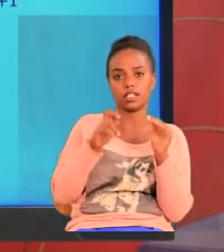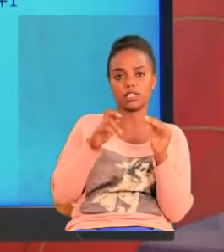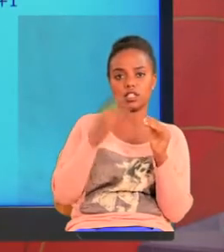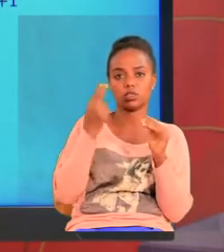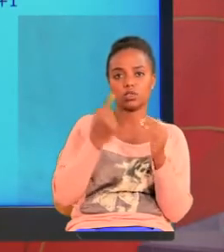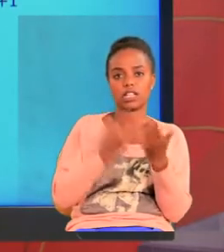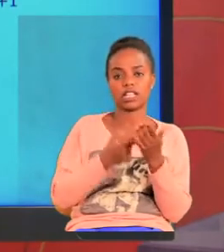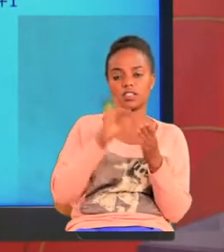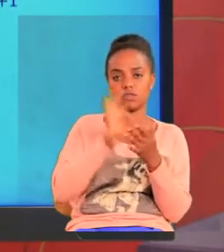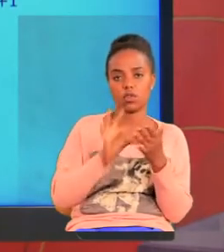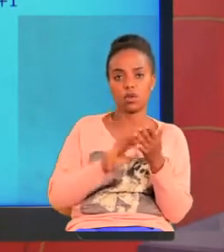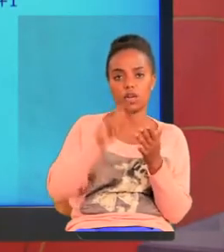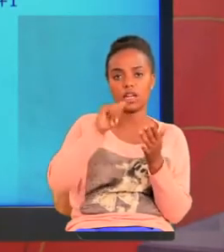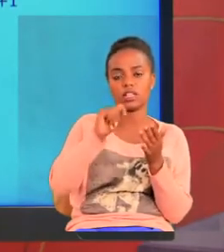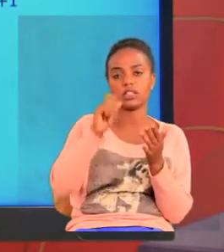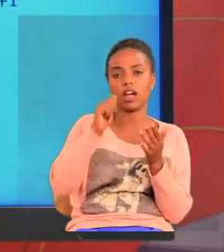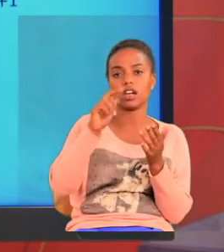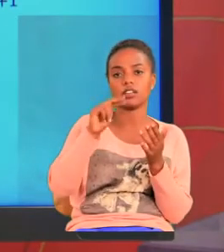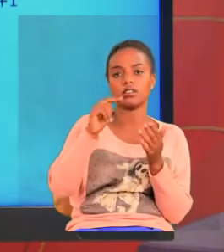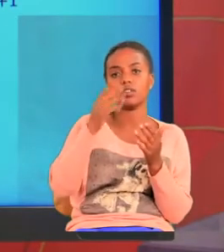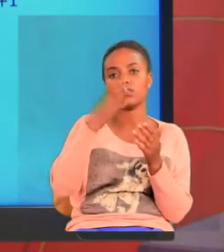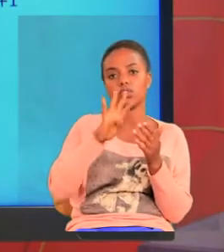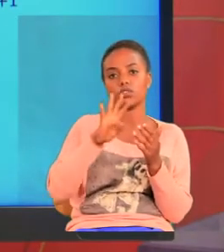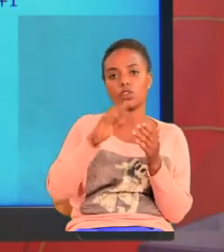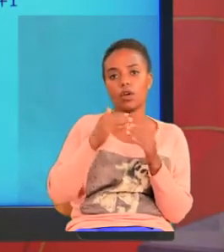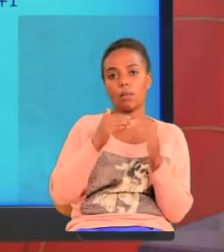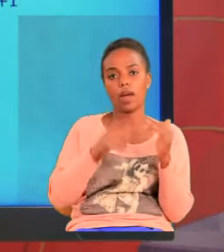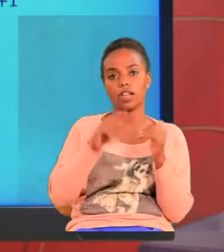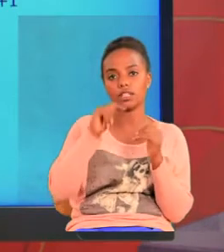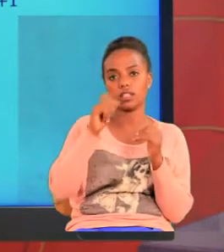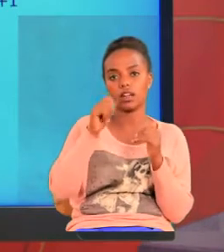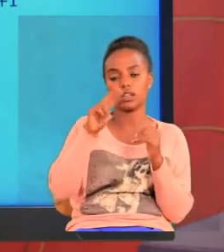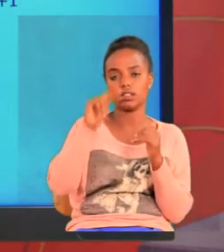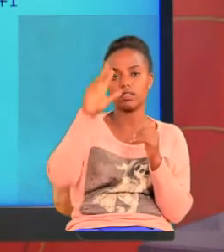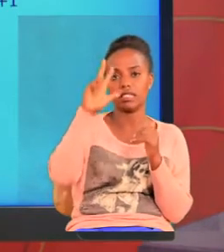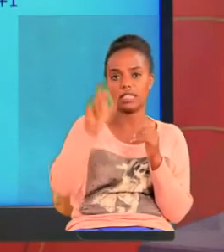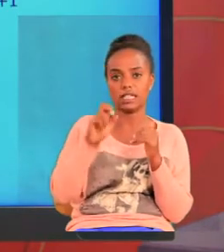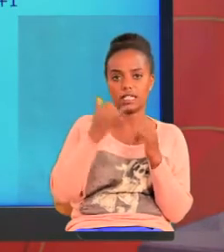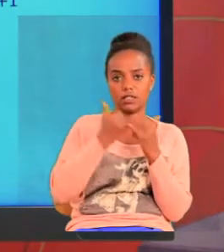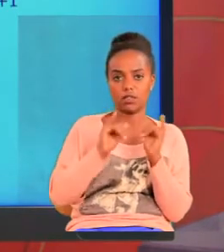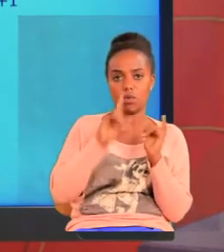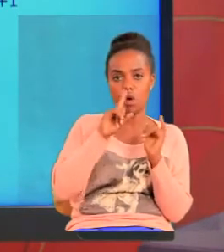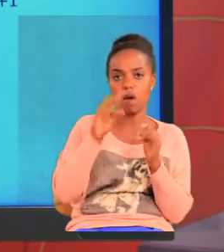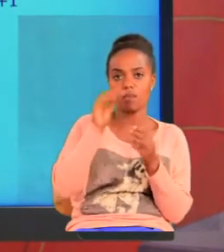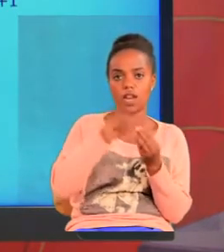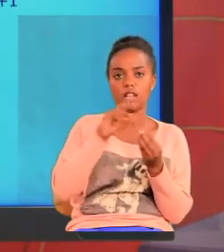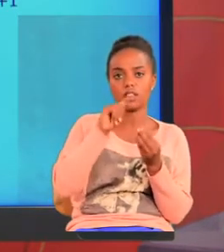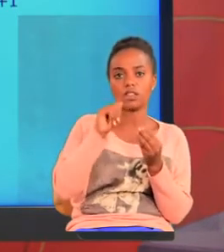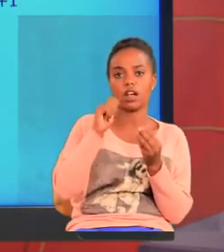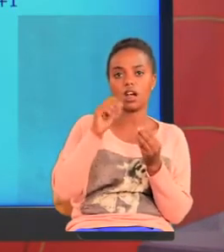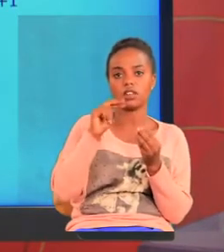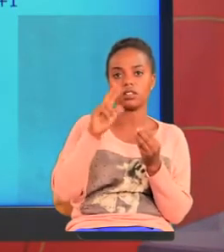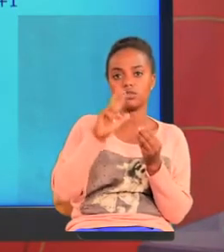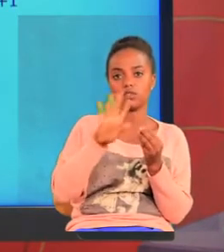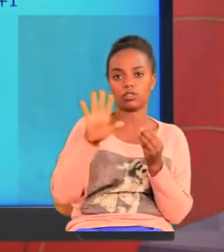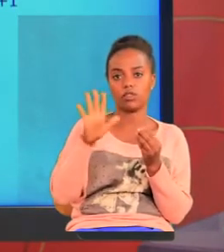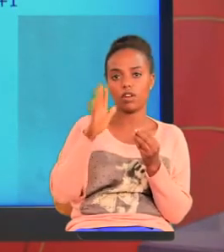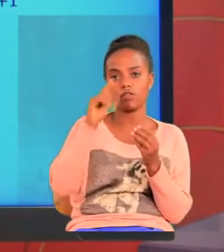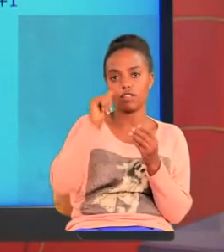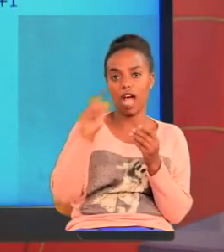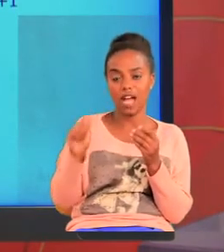the formula tan 45 minus tan 30 divided by 1 plus tan 45 tan